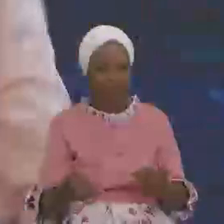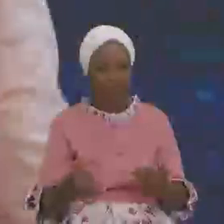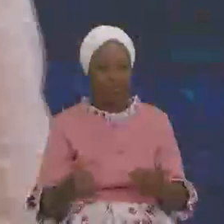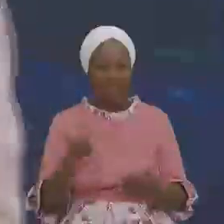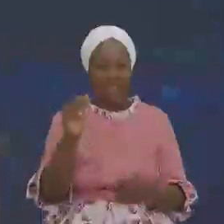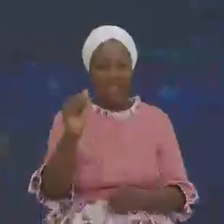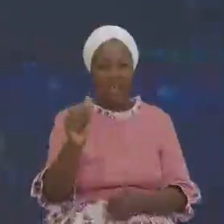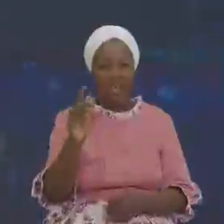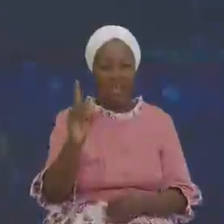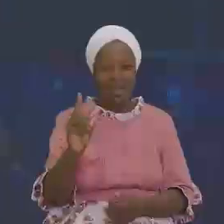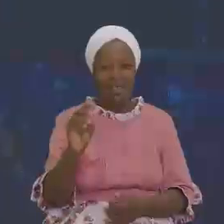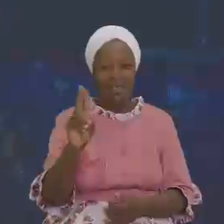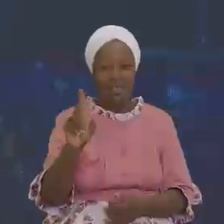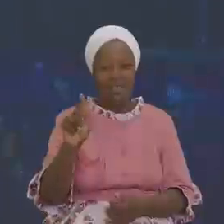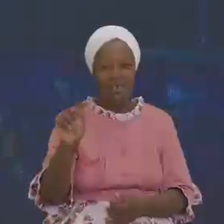fornication,